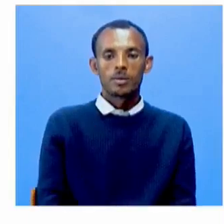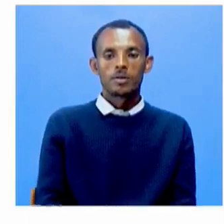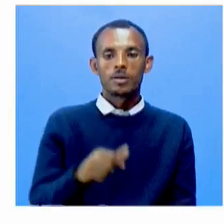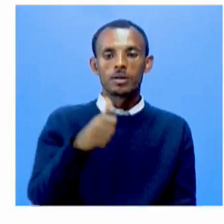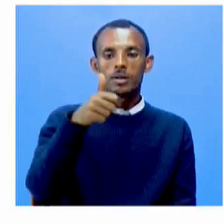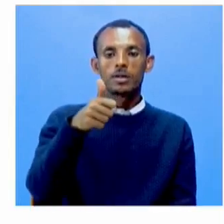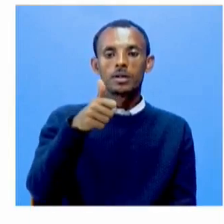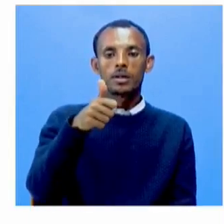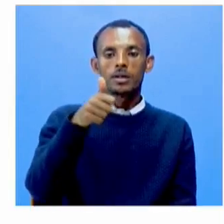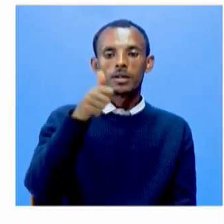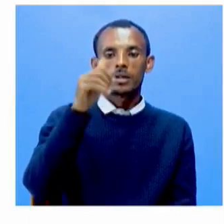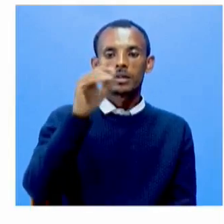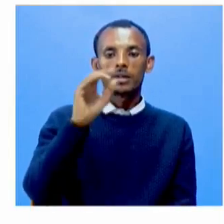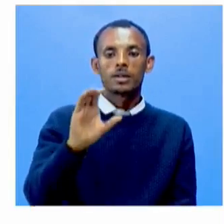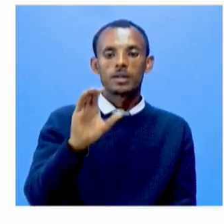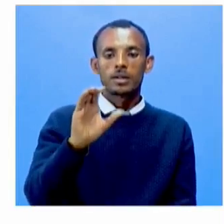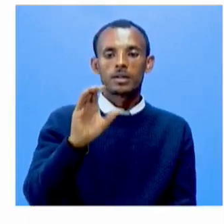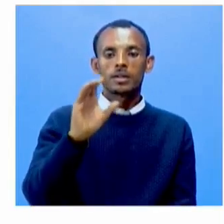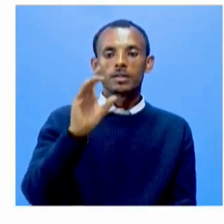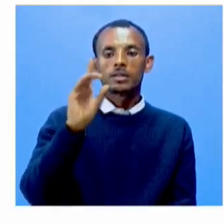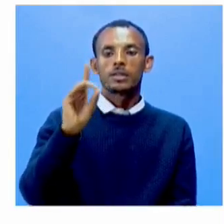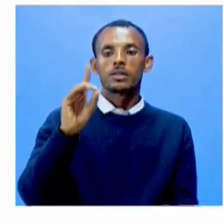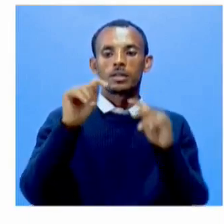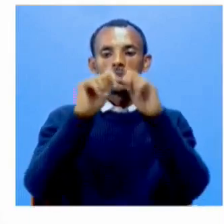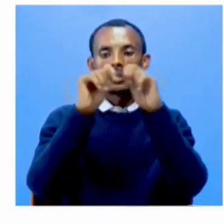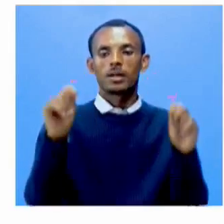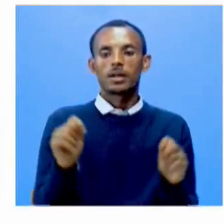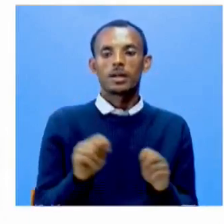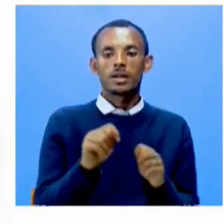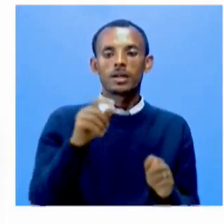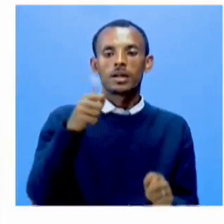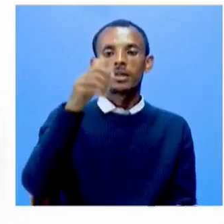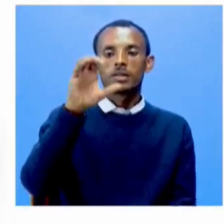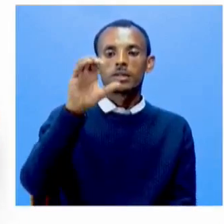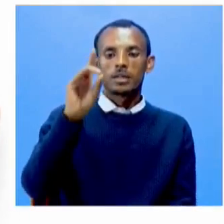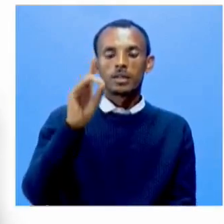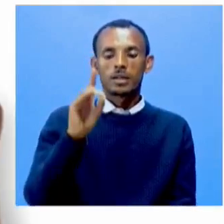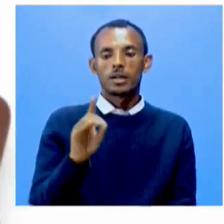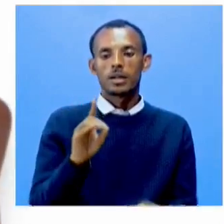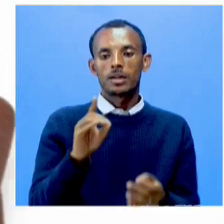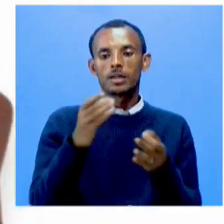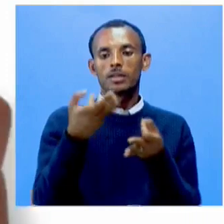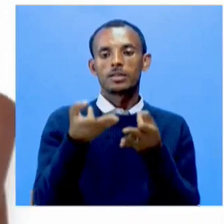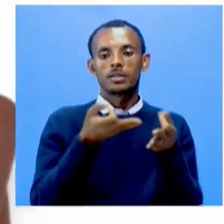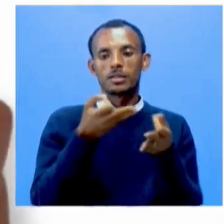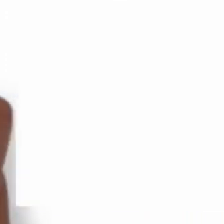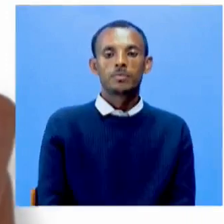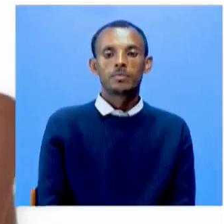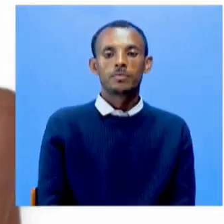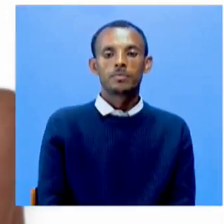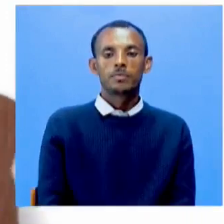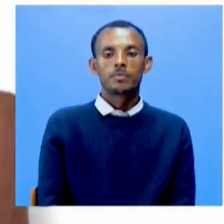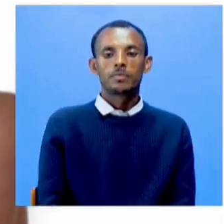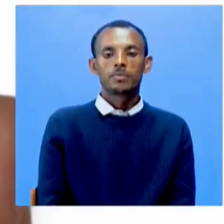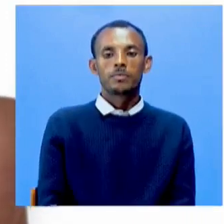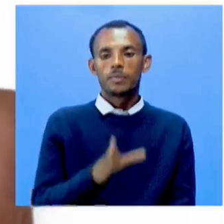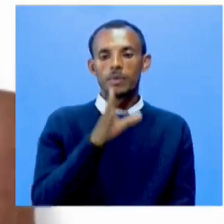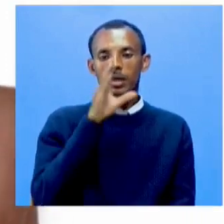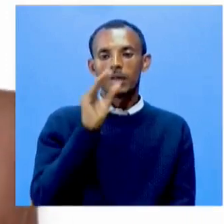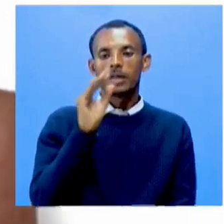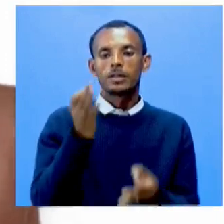ACD. Triangle ACD, and state the congruency test and